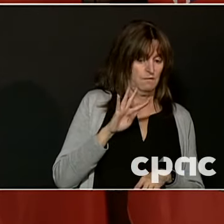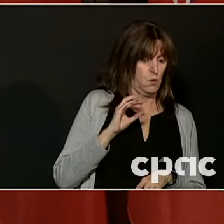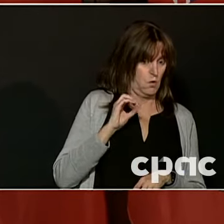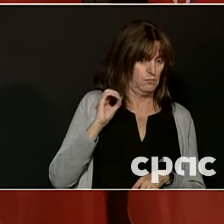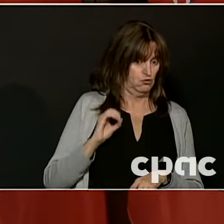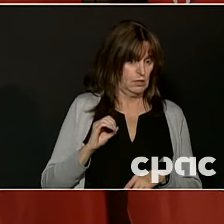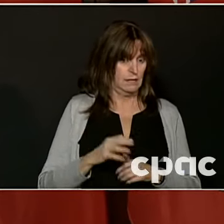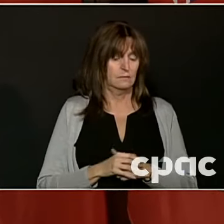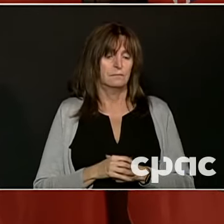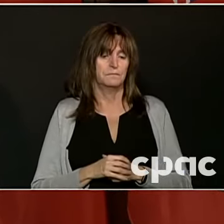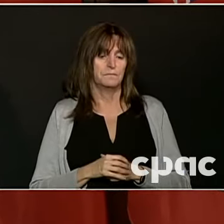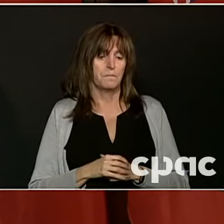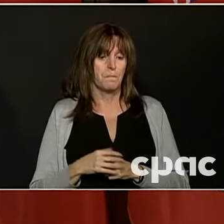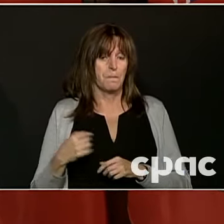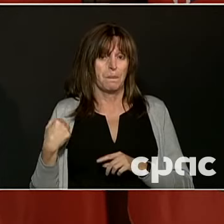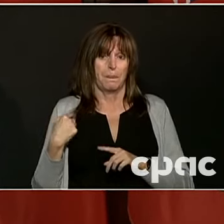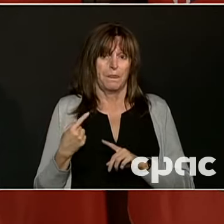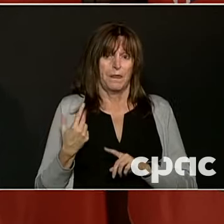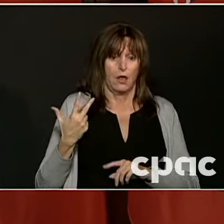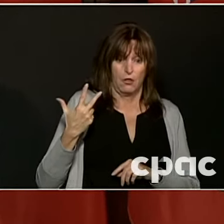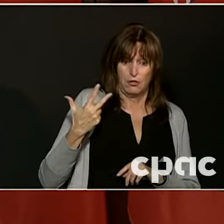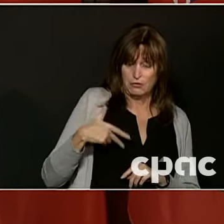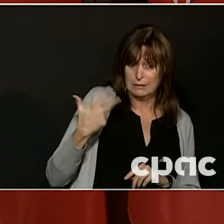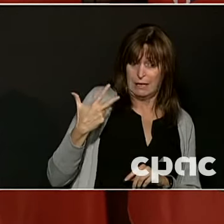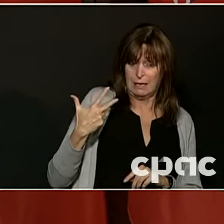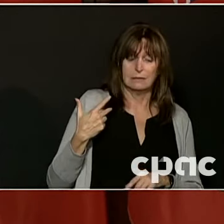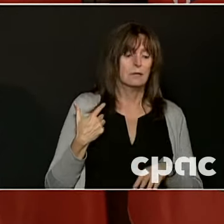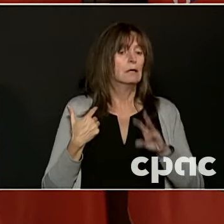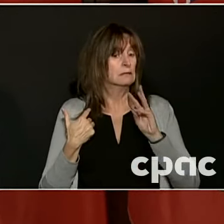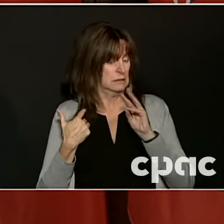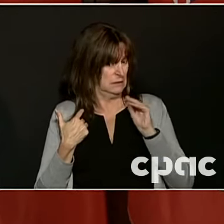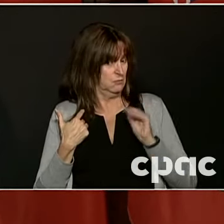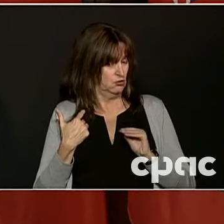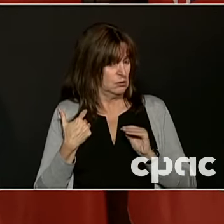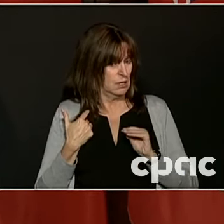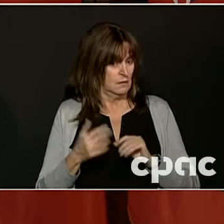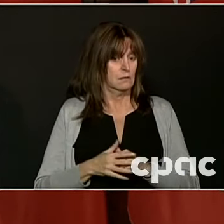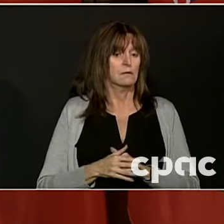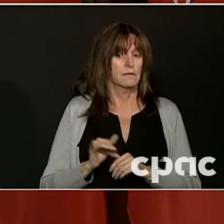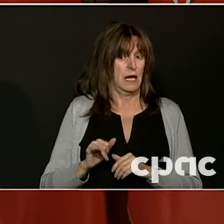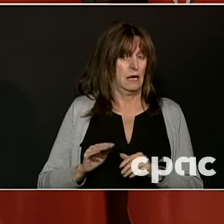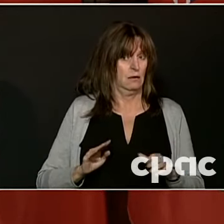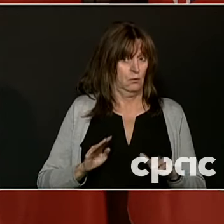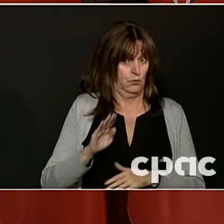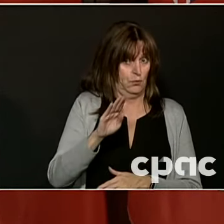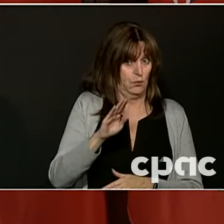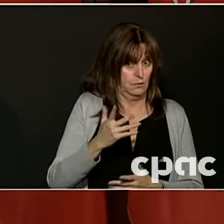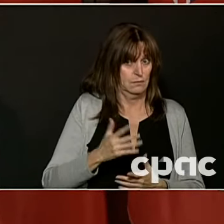up. Yeah, and sorry, I just wanted to follow up on Rob's question there.